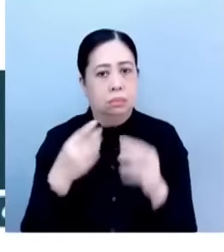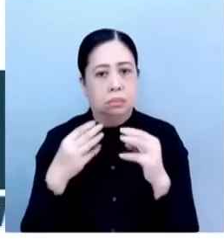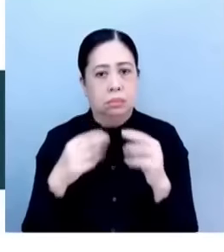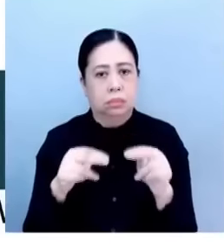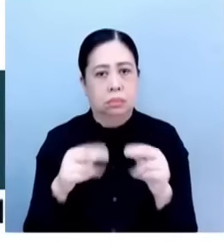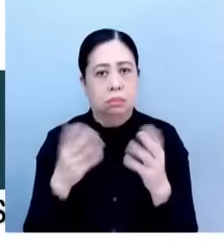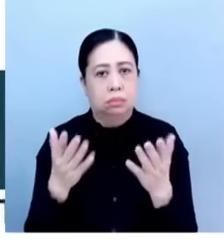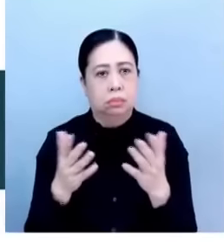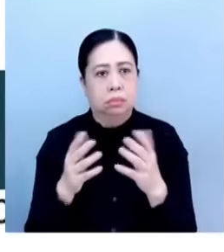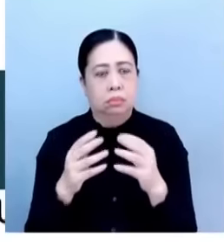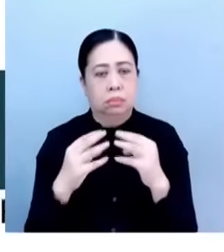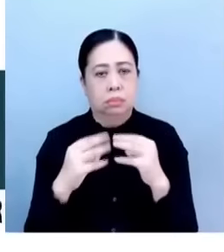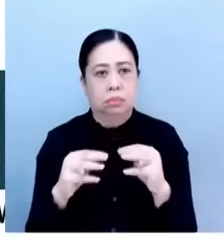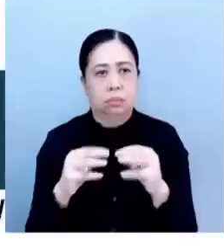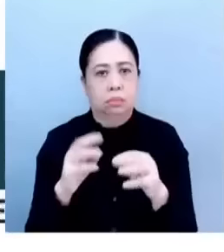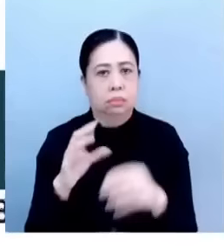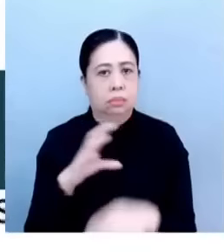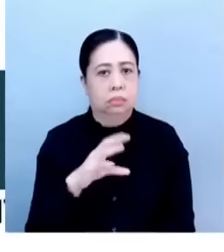ad.